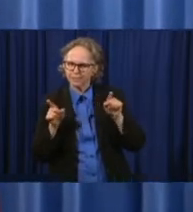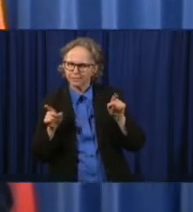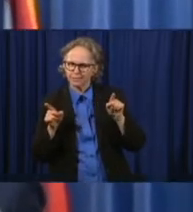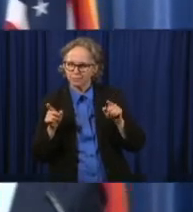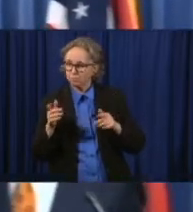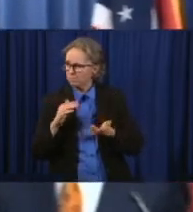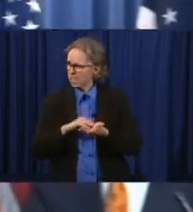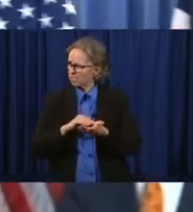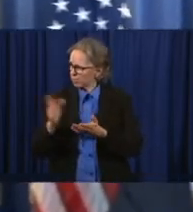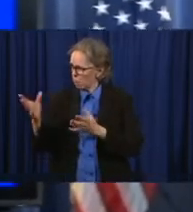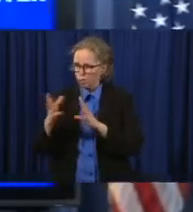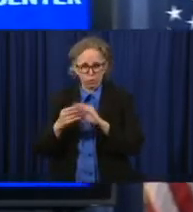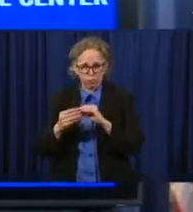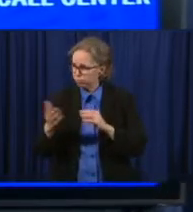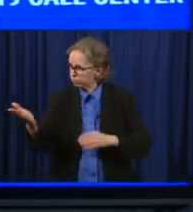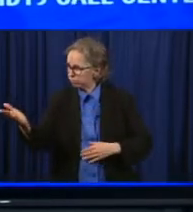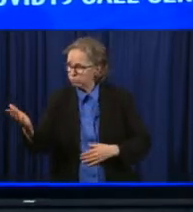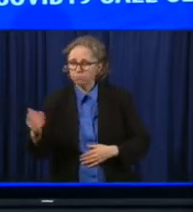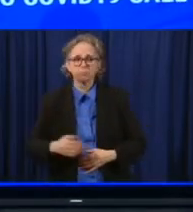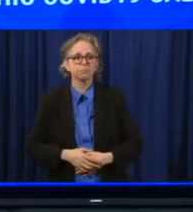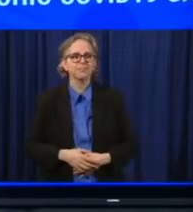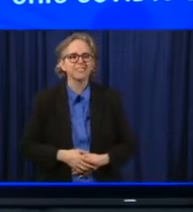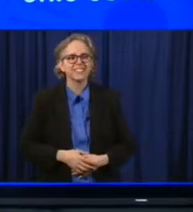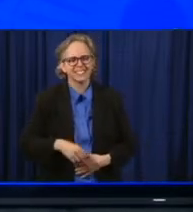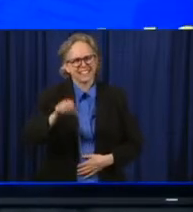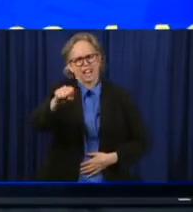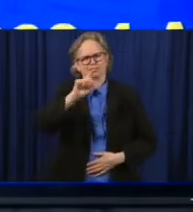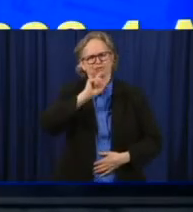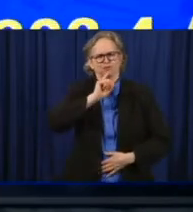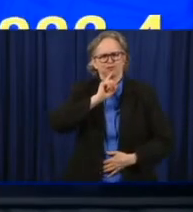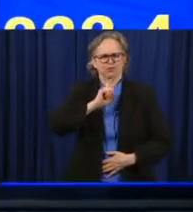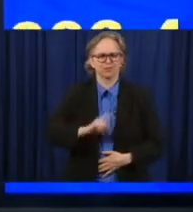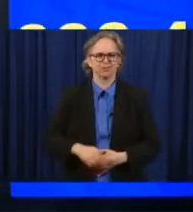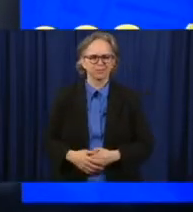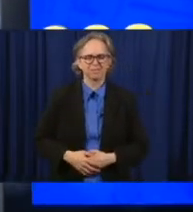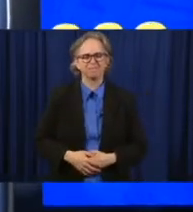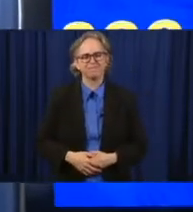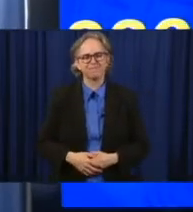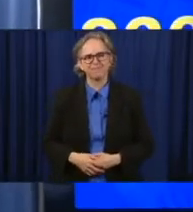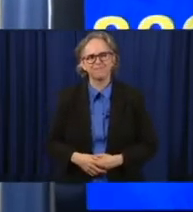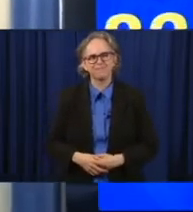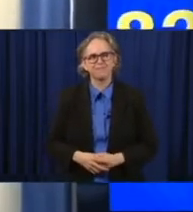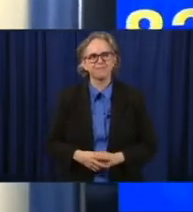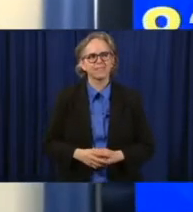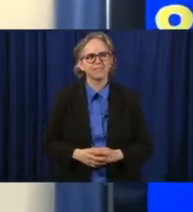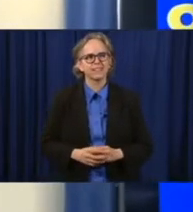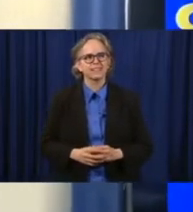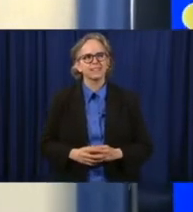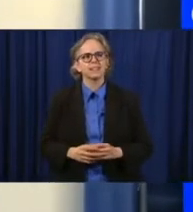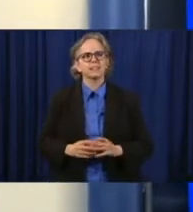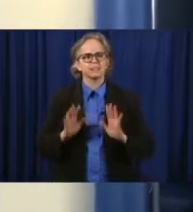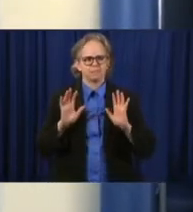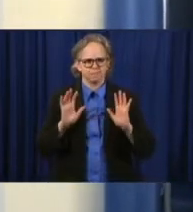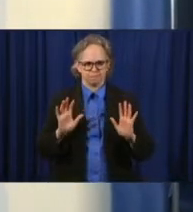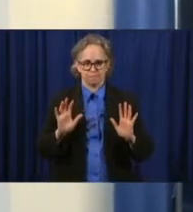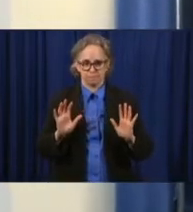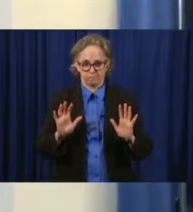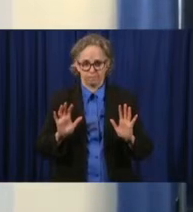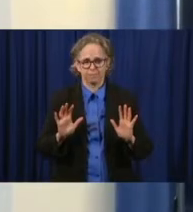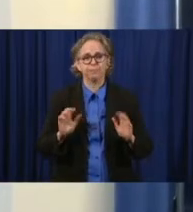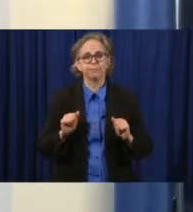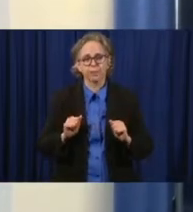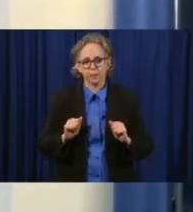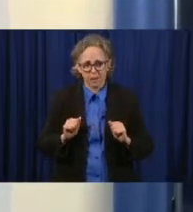take that issue, please? Sure, Governor. And again, I have not talked specifically with